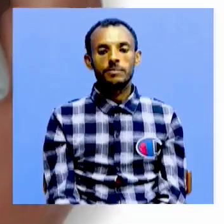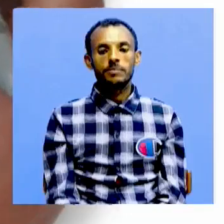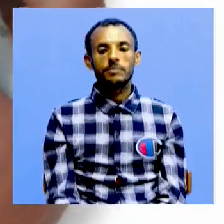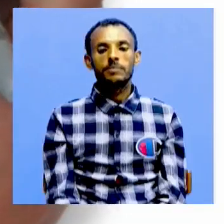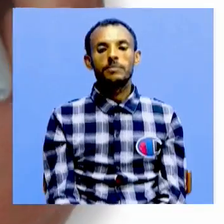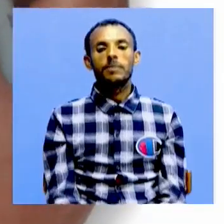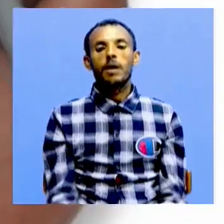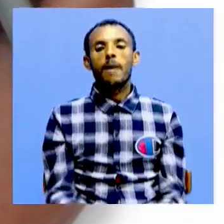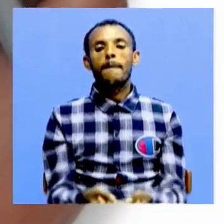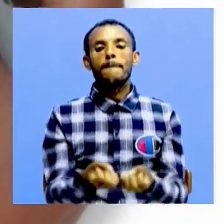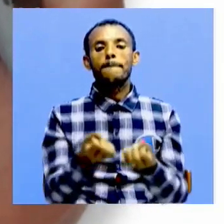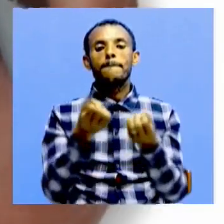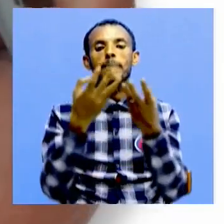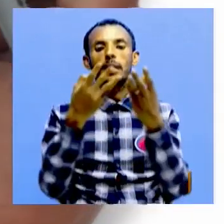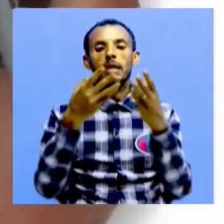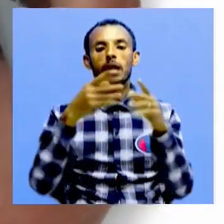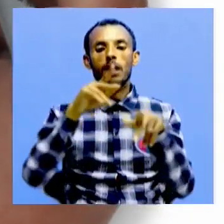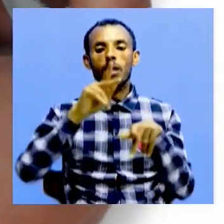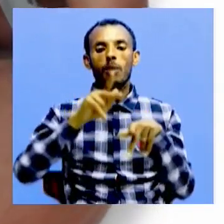Many people